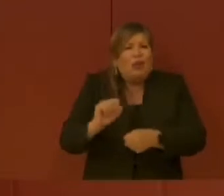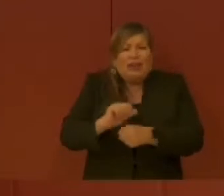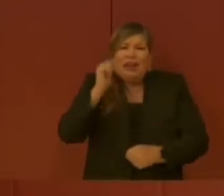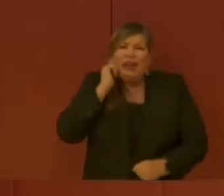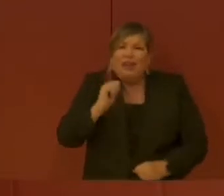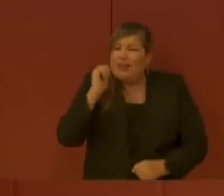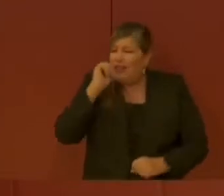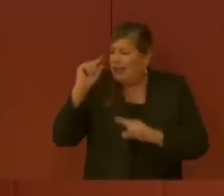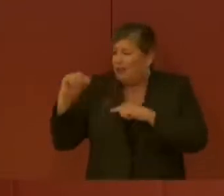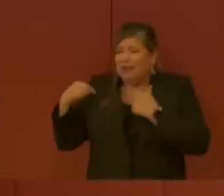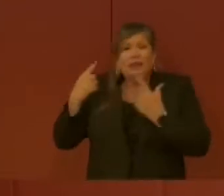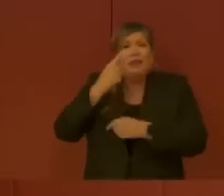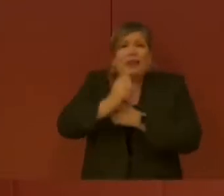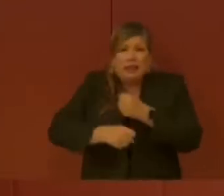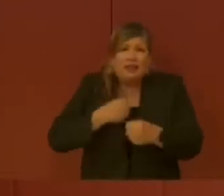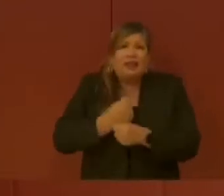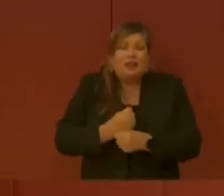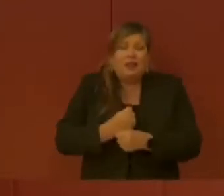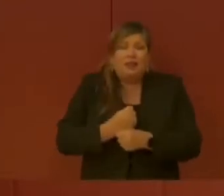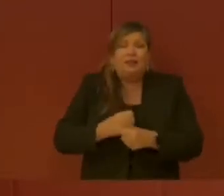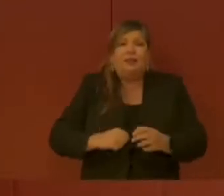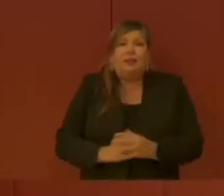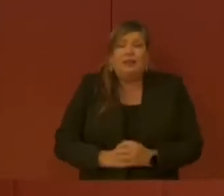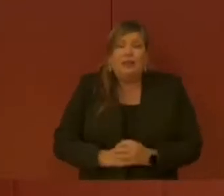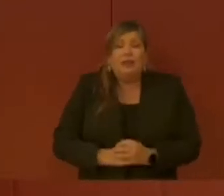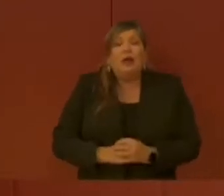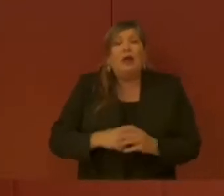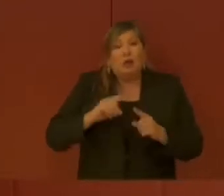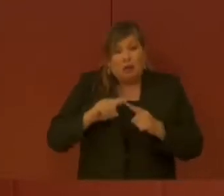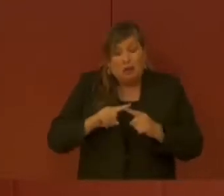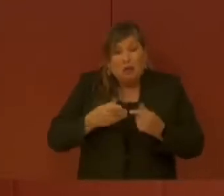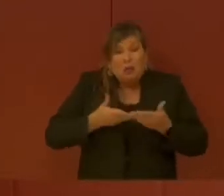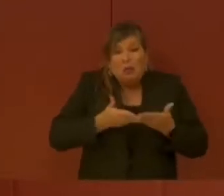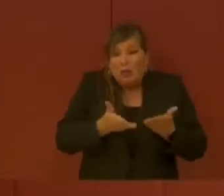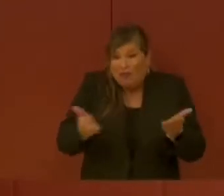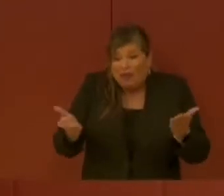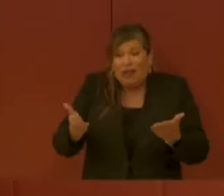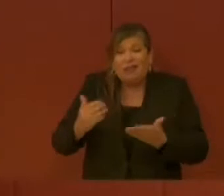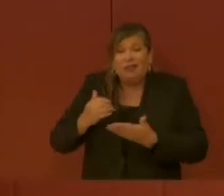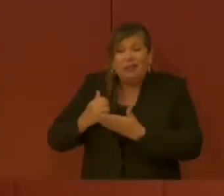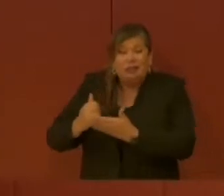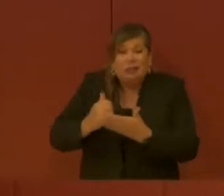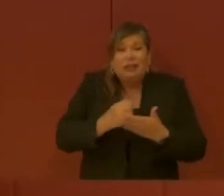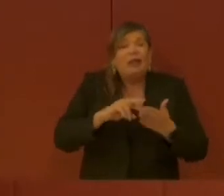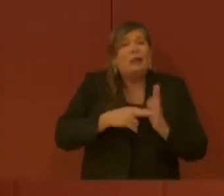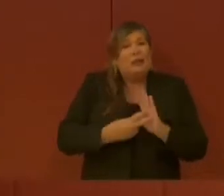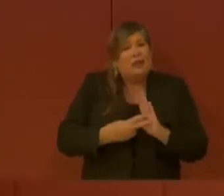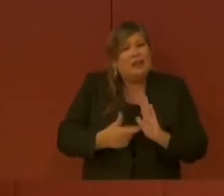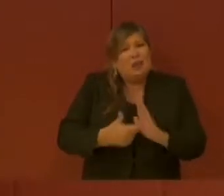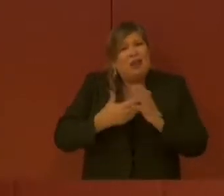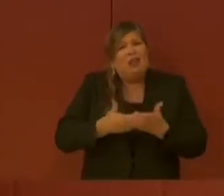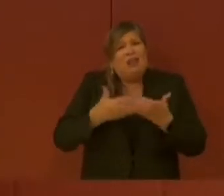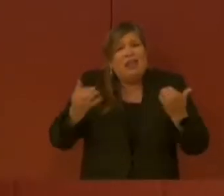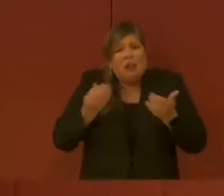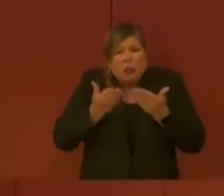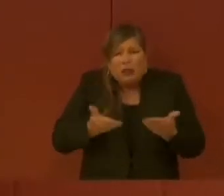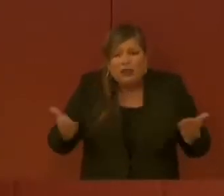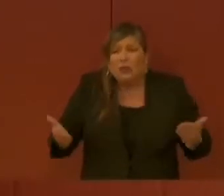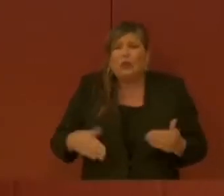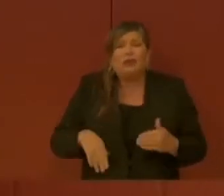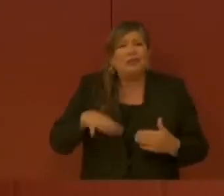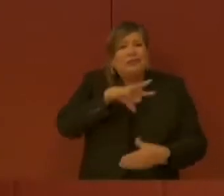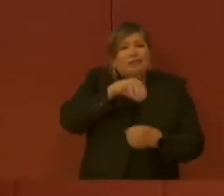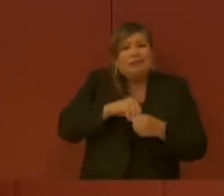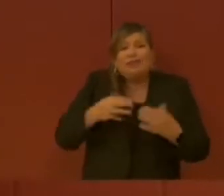These efforts will take a lot of resources that provide community outreach, education of